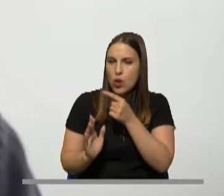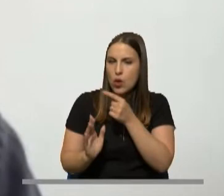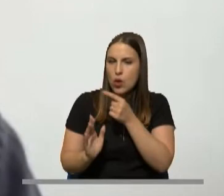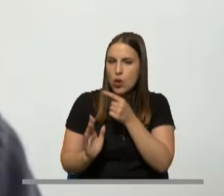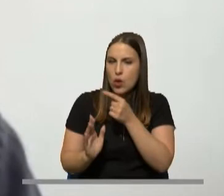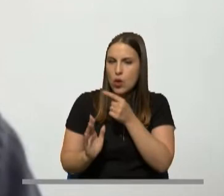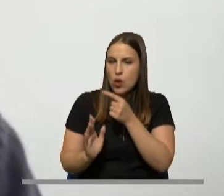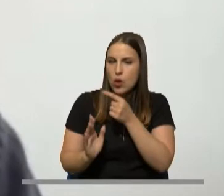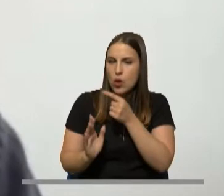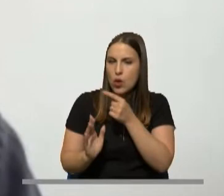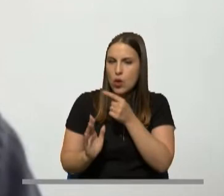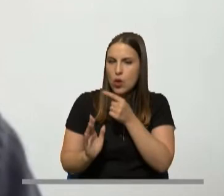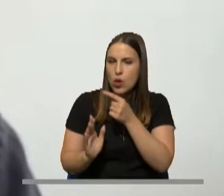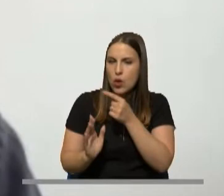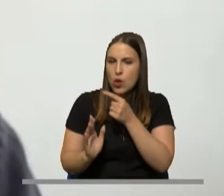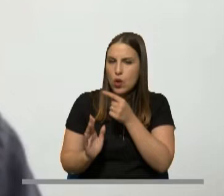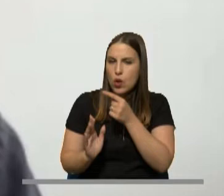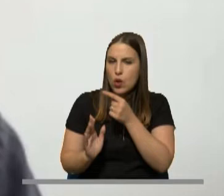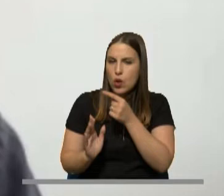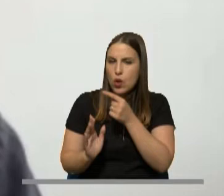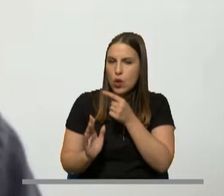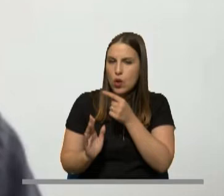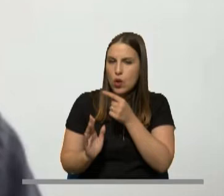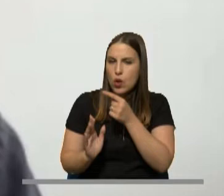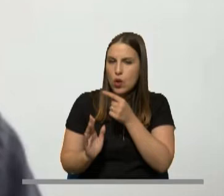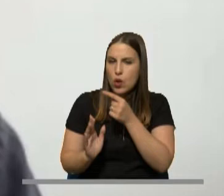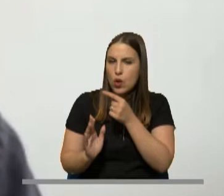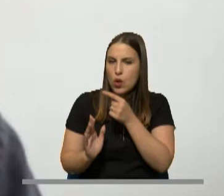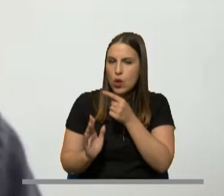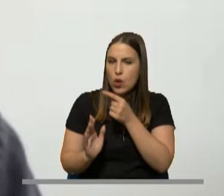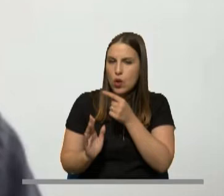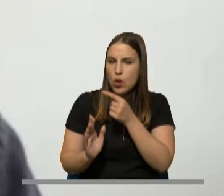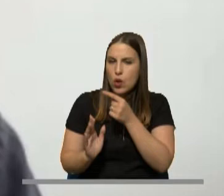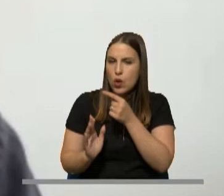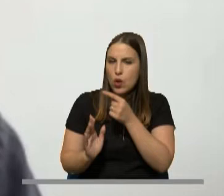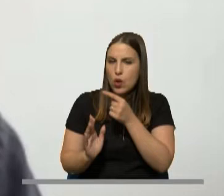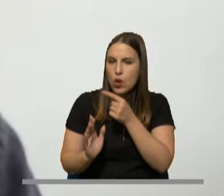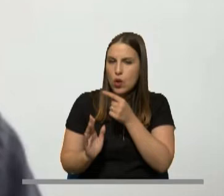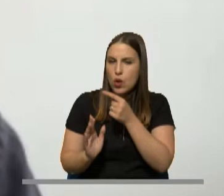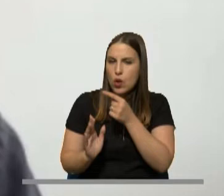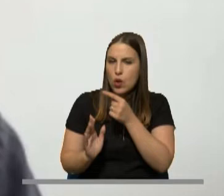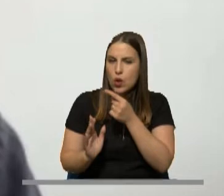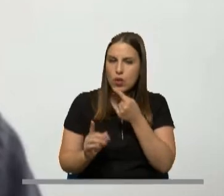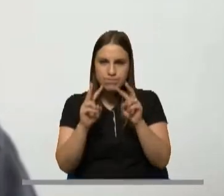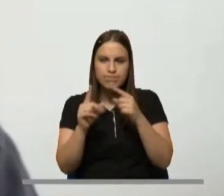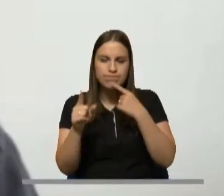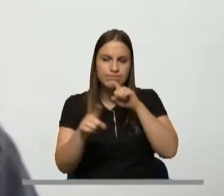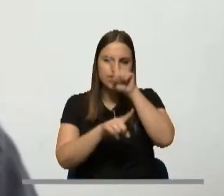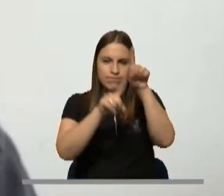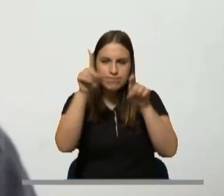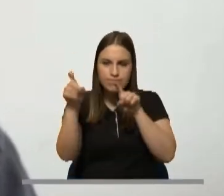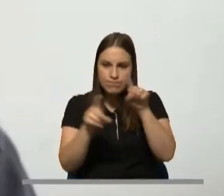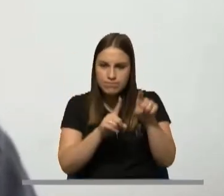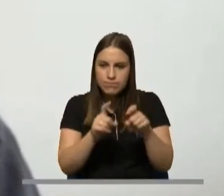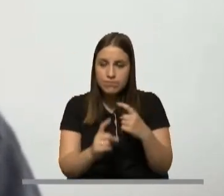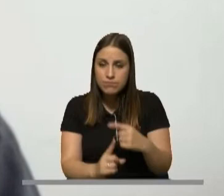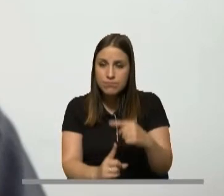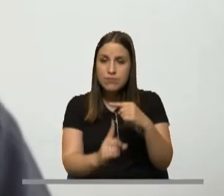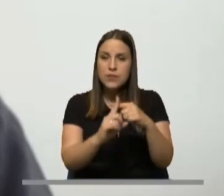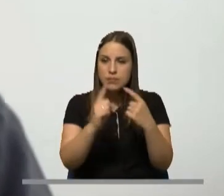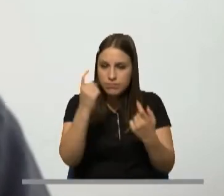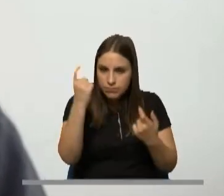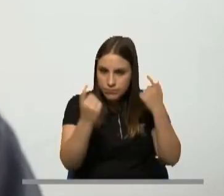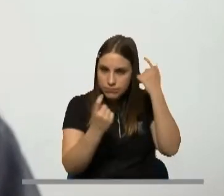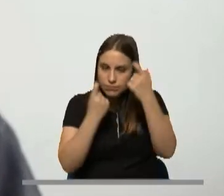punctually neutralized, always returning to the horizon of questioning and reflexivity in which